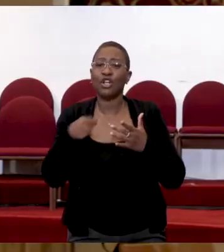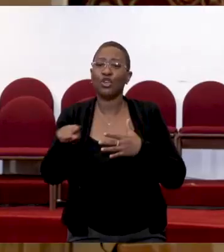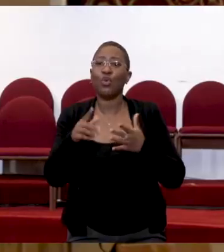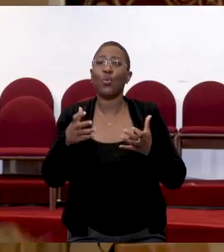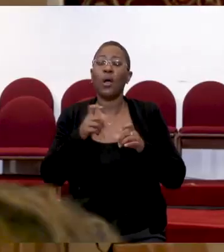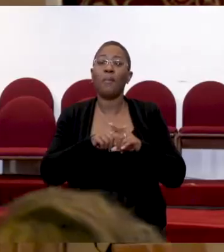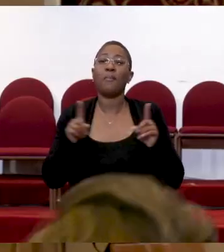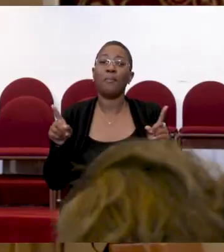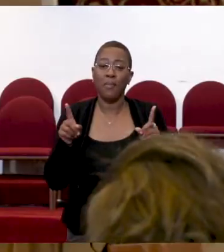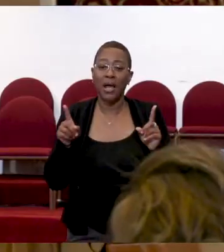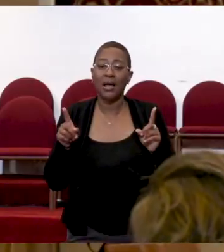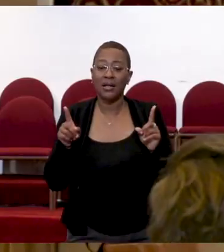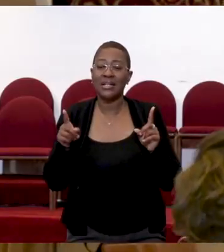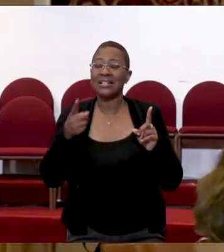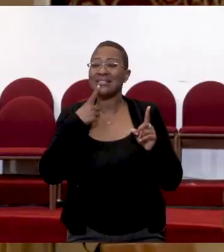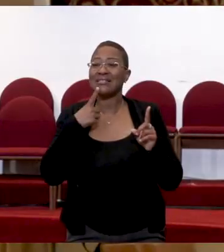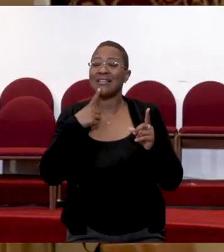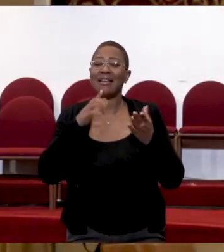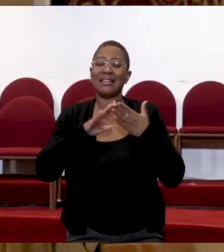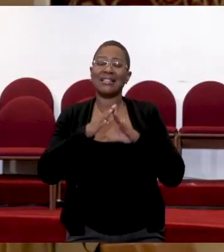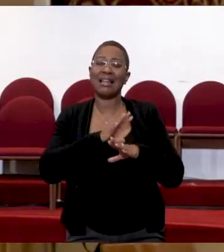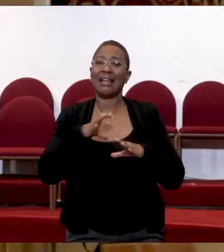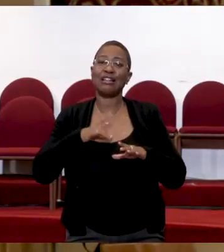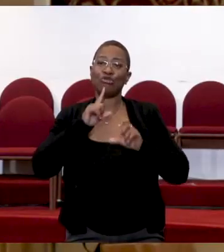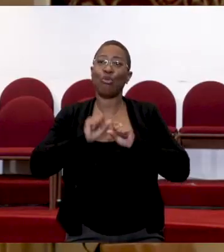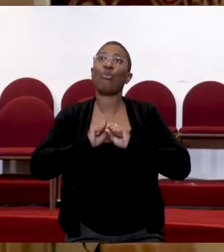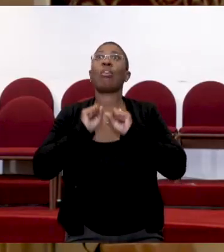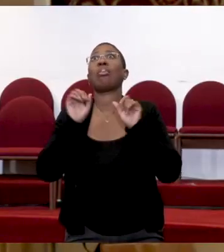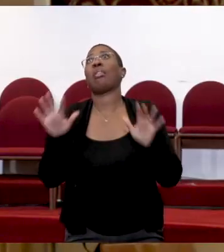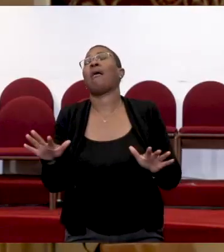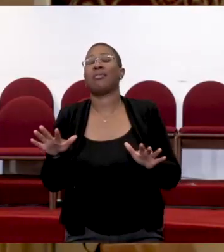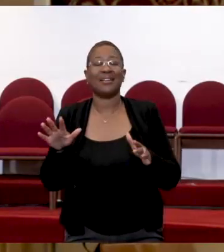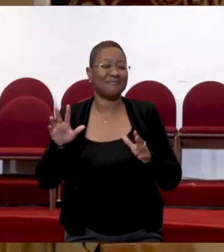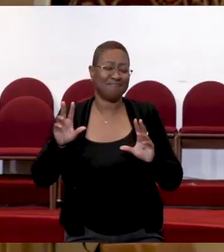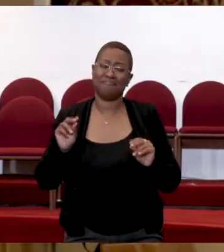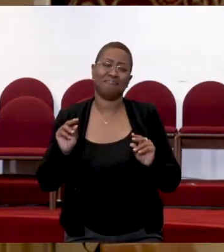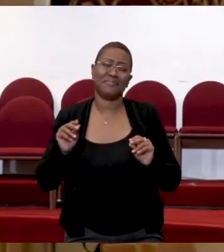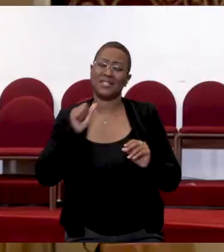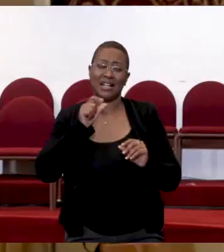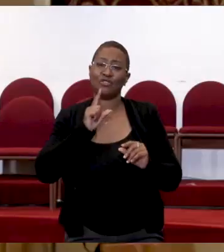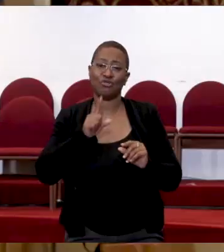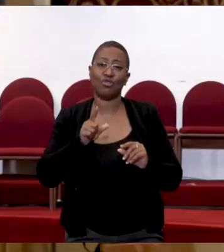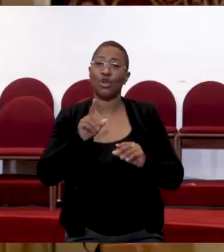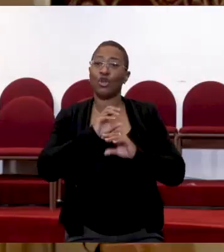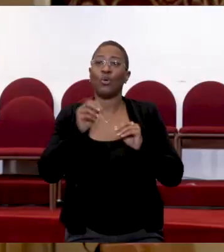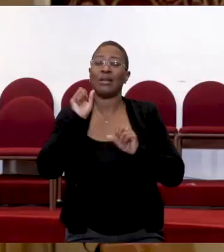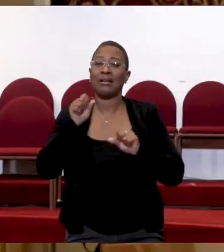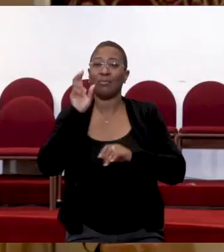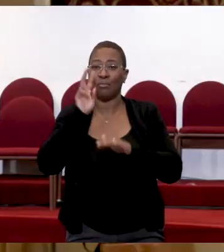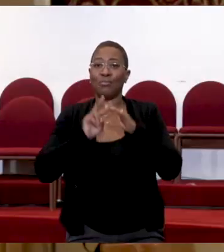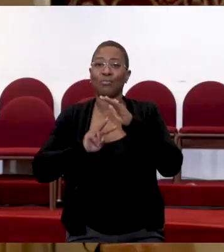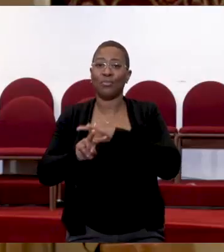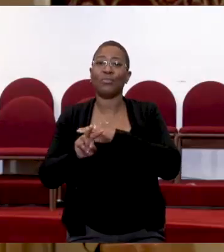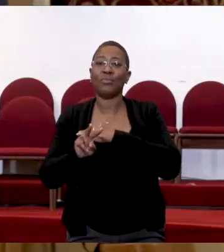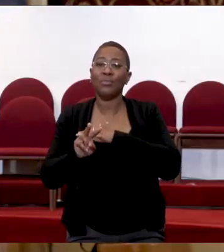to say City Council didn't do anything, I don't think anybody would have predicted that we would have had